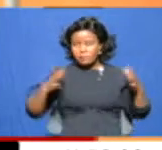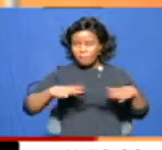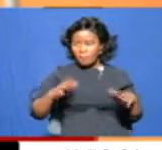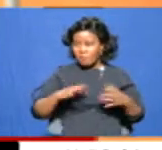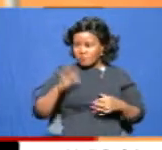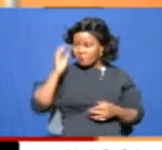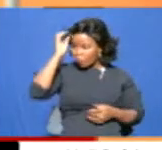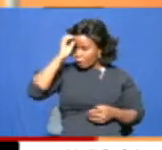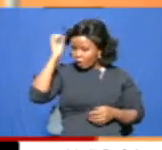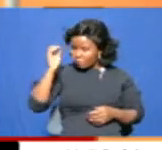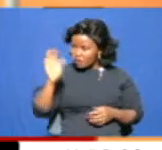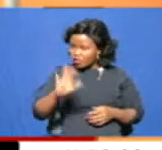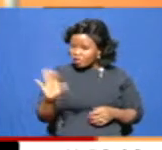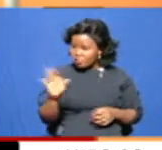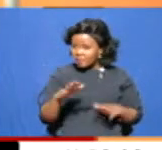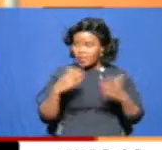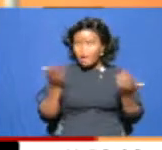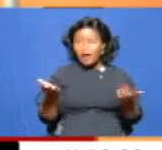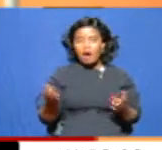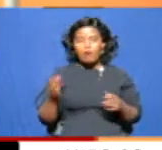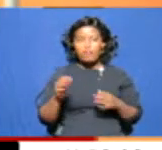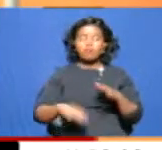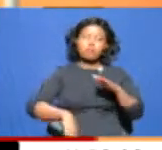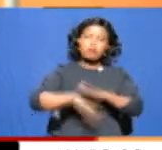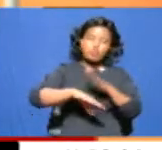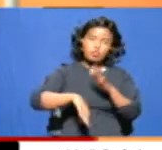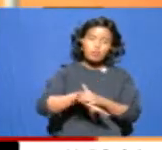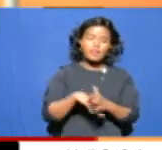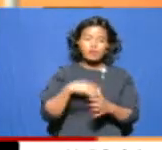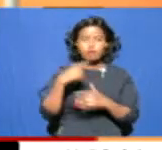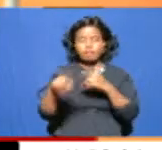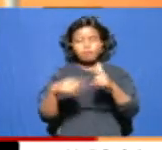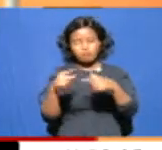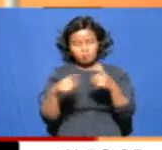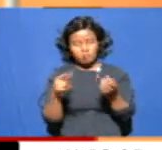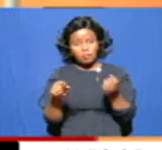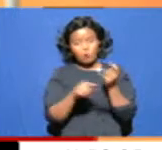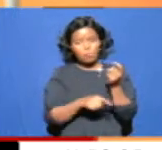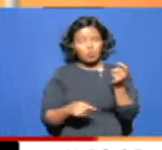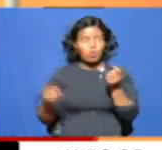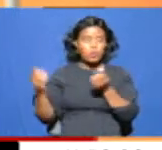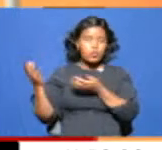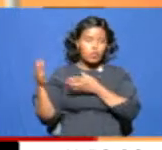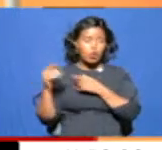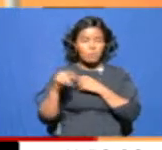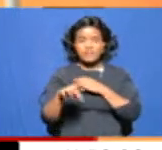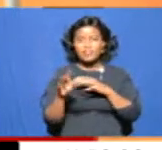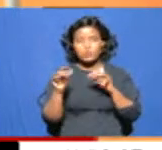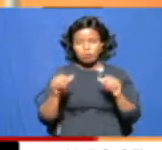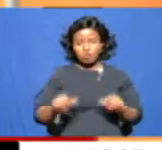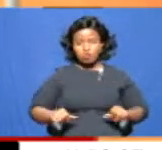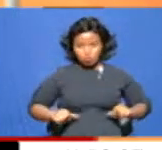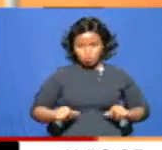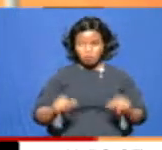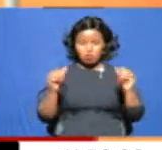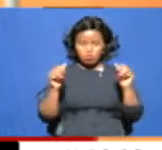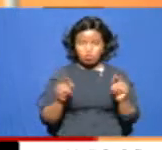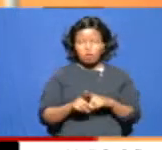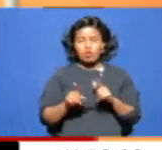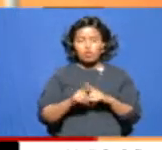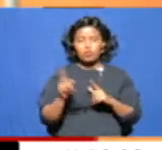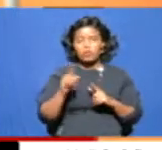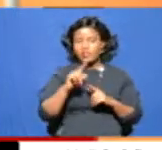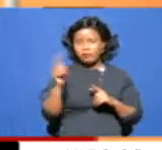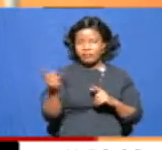in regards to how sports is run in this country. So we are hoping that that's going to be a trend, and it's going to be the first step in changing